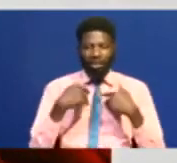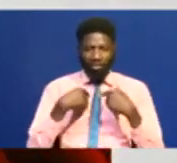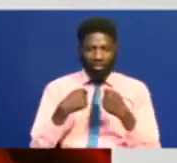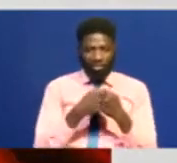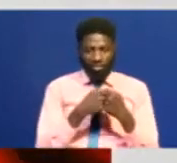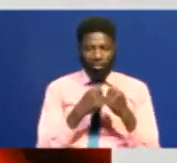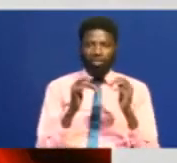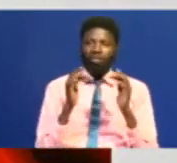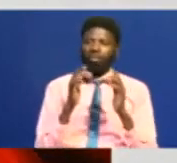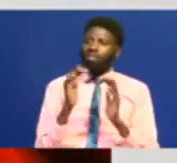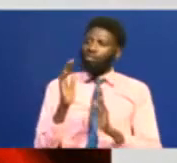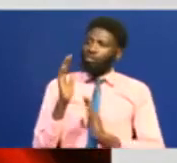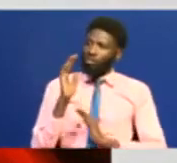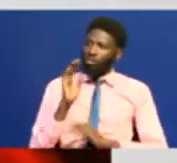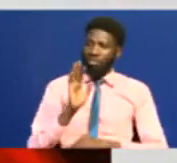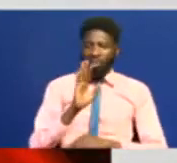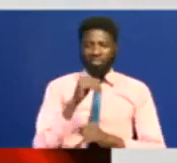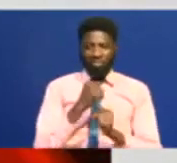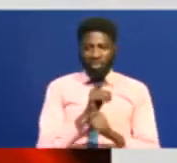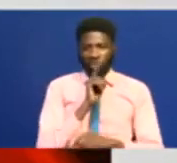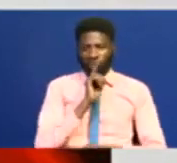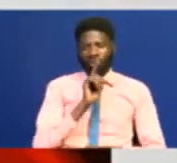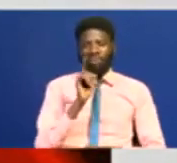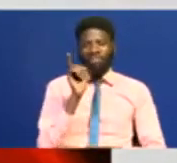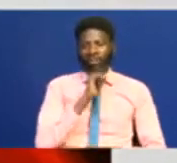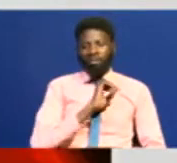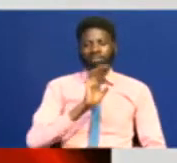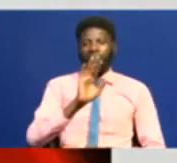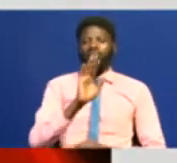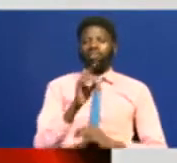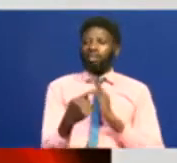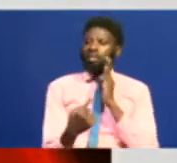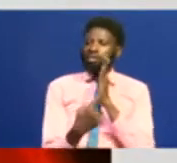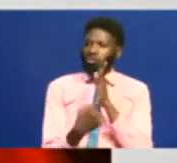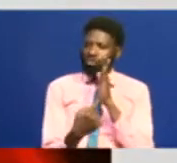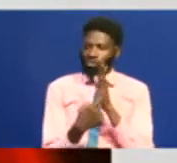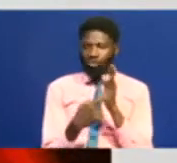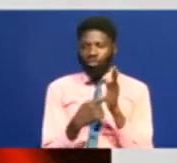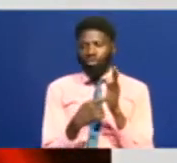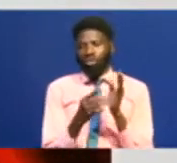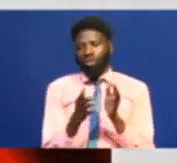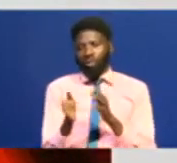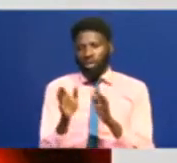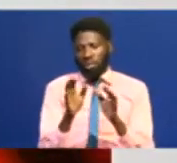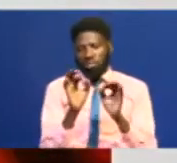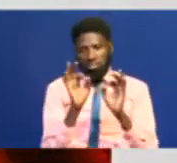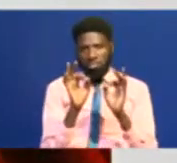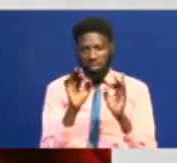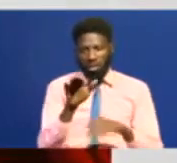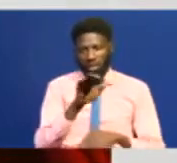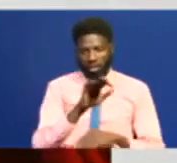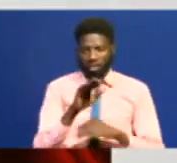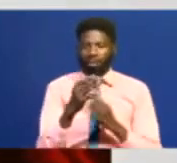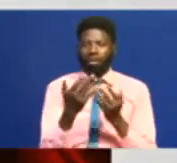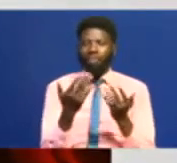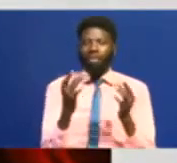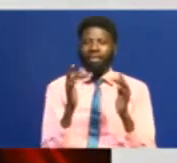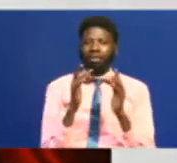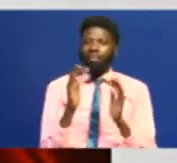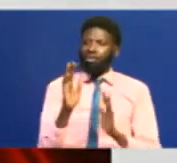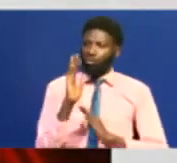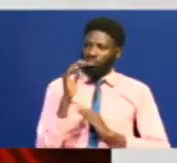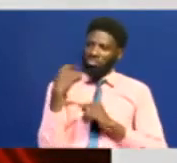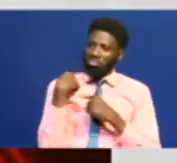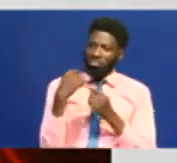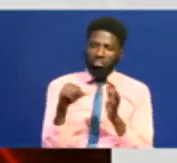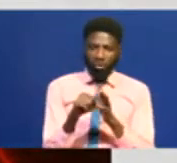cybersecurity. Have you ensured your technological side of it all is okay when it comes to cybersecurity, which has been a problem in the